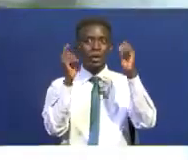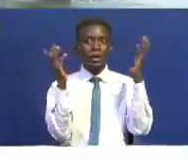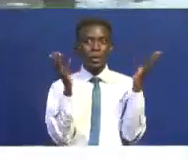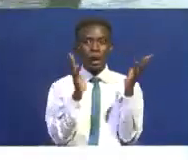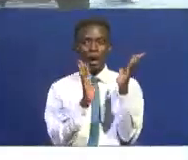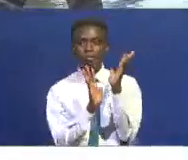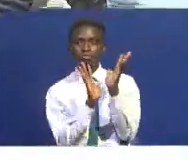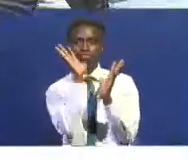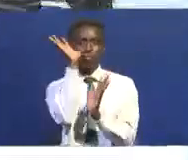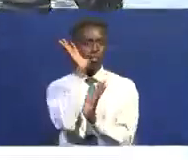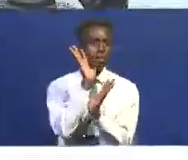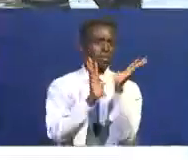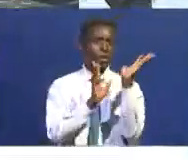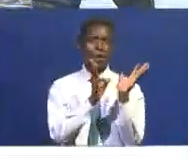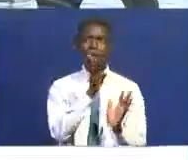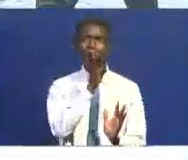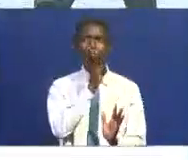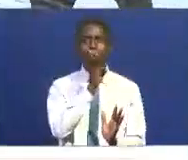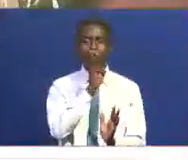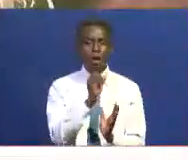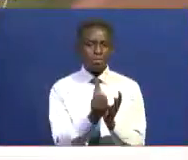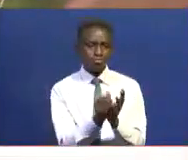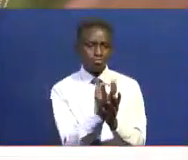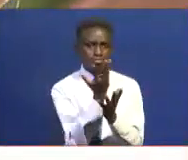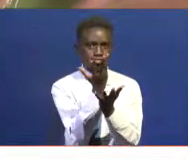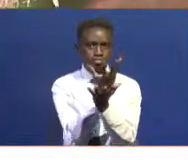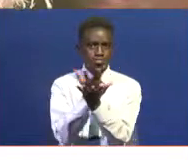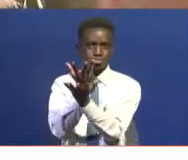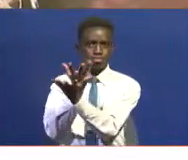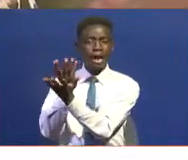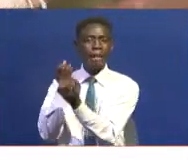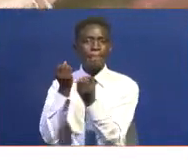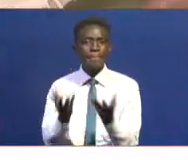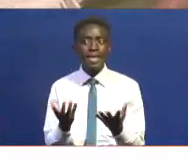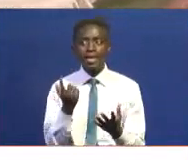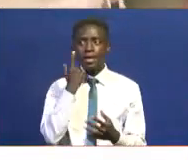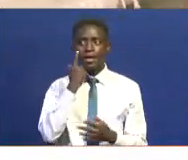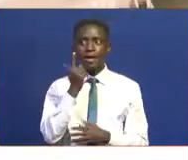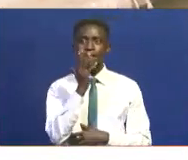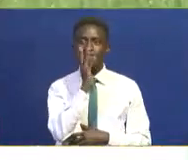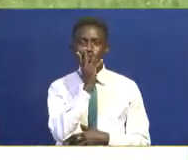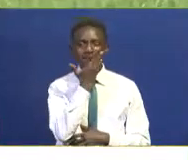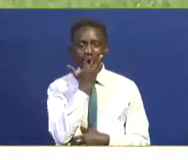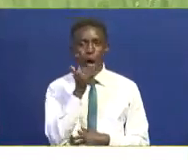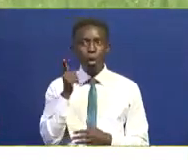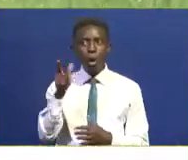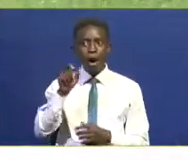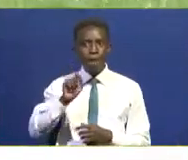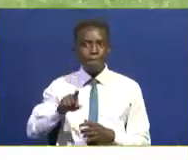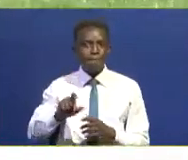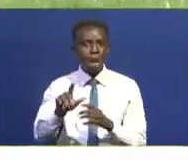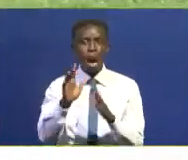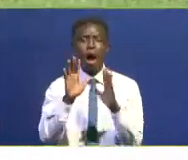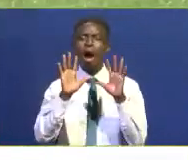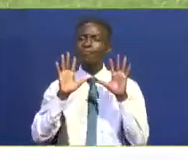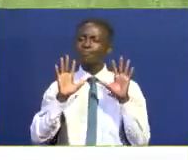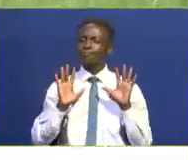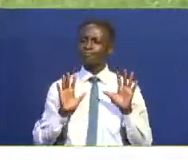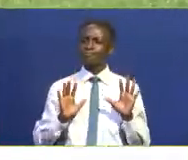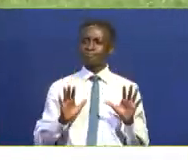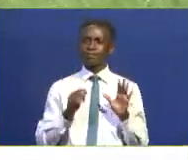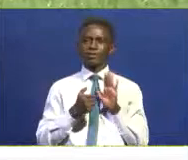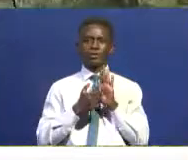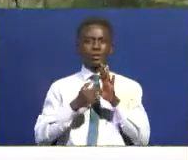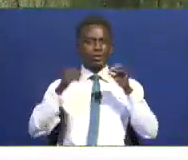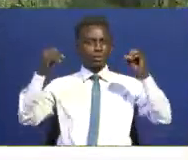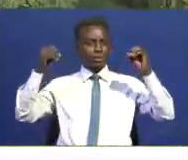vibrant water lilies, flowering plants, creating a stunning contrast against the backdrop of the dry